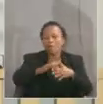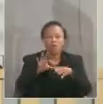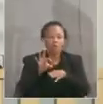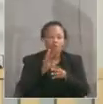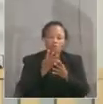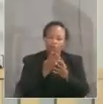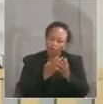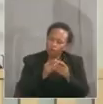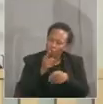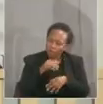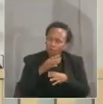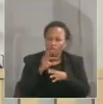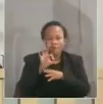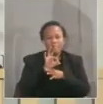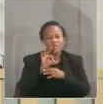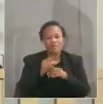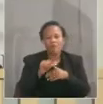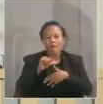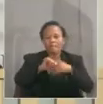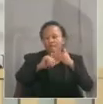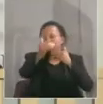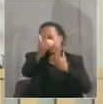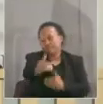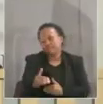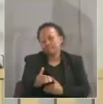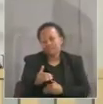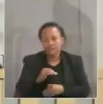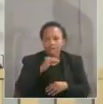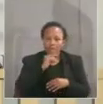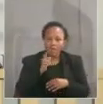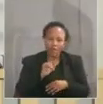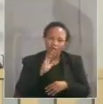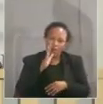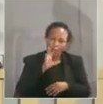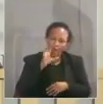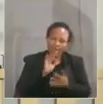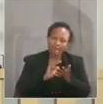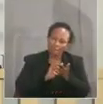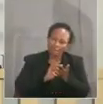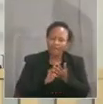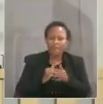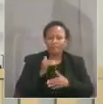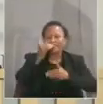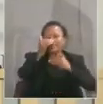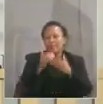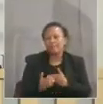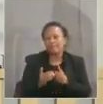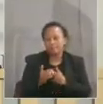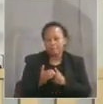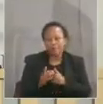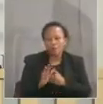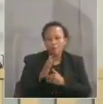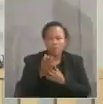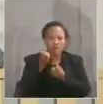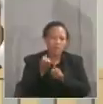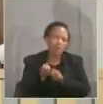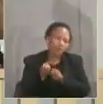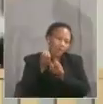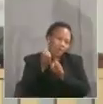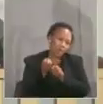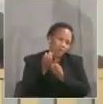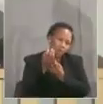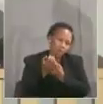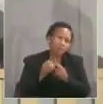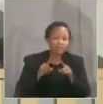other words, they will be giving the medium-term directives, so as then